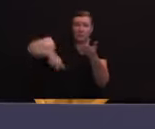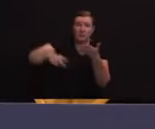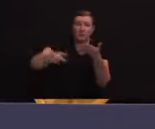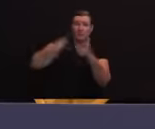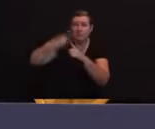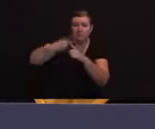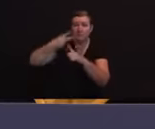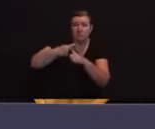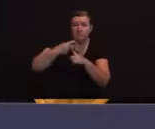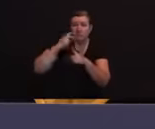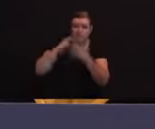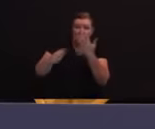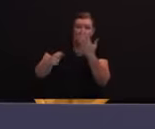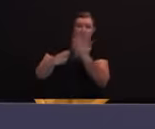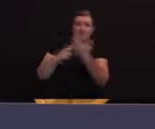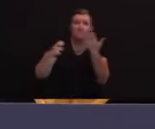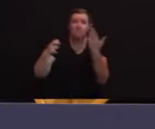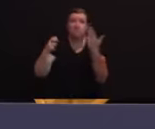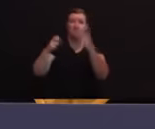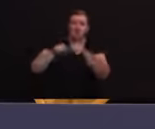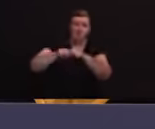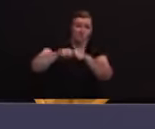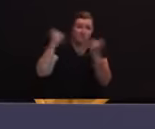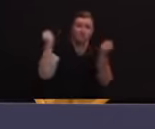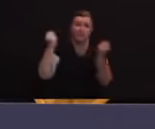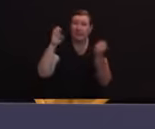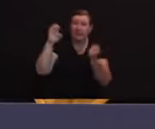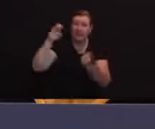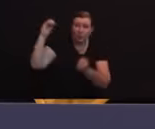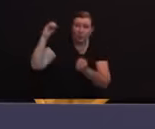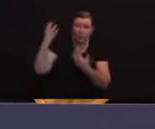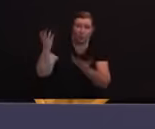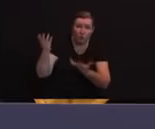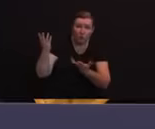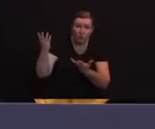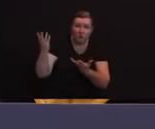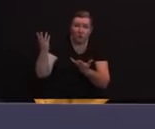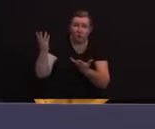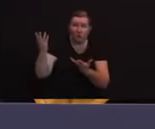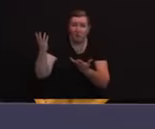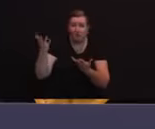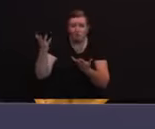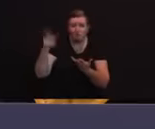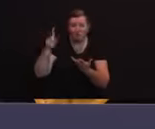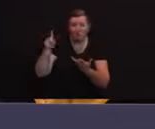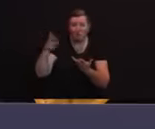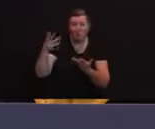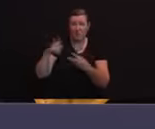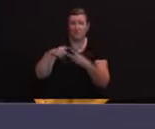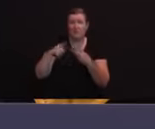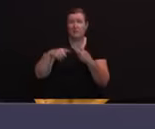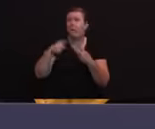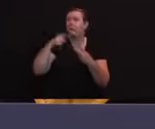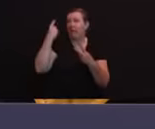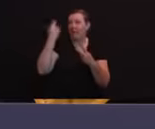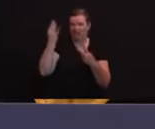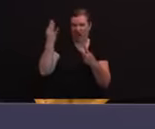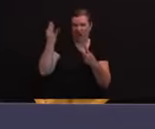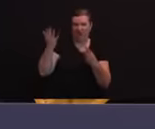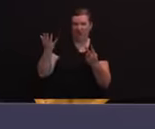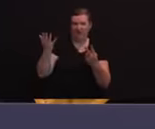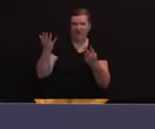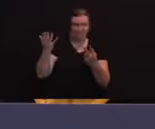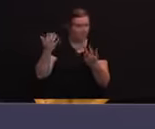for violating that executive order? And with major shopping day, Black Friday, still expected to draw big crowds to malls and stores,